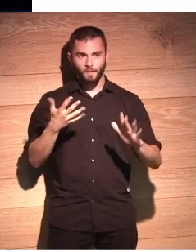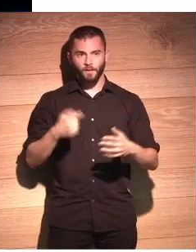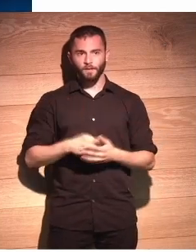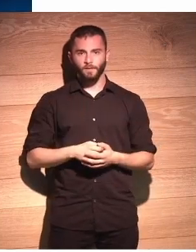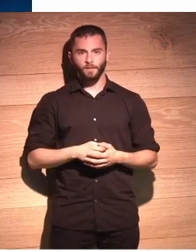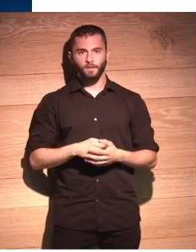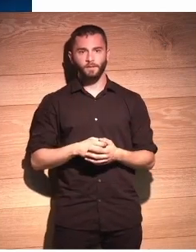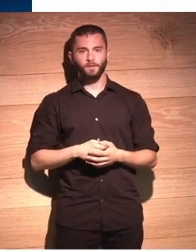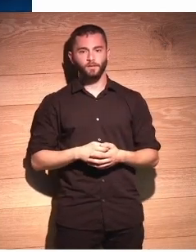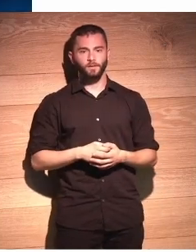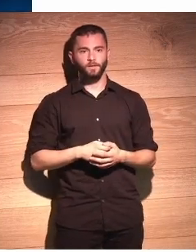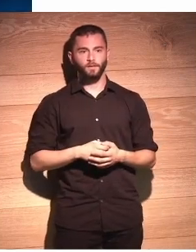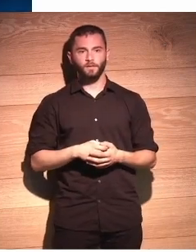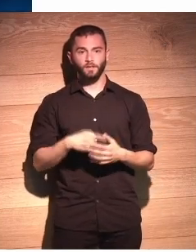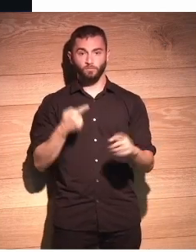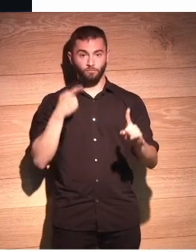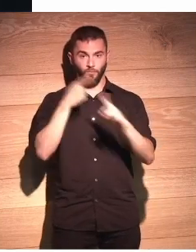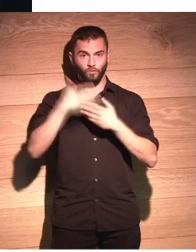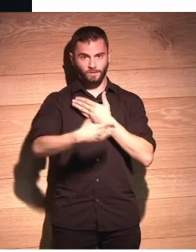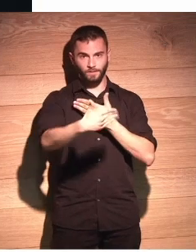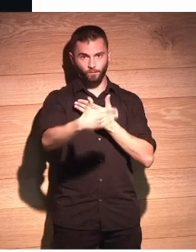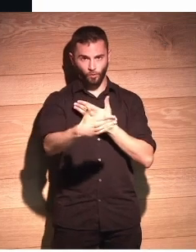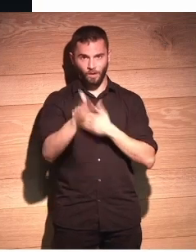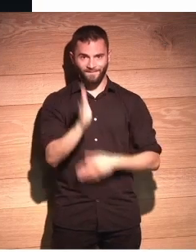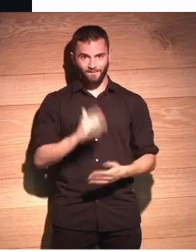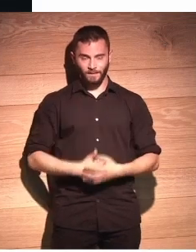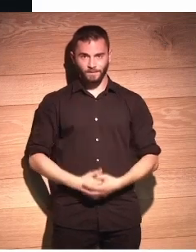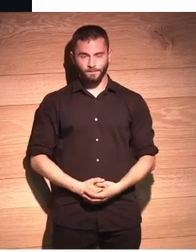is an anti-sniper feature.